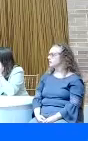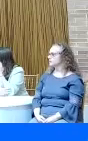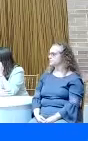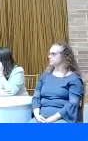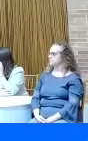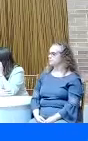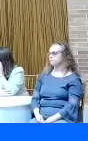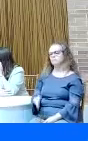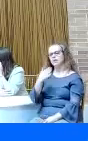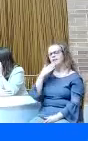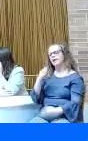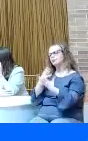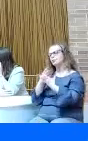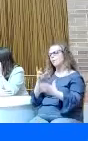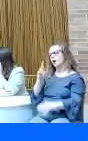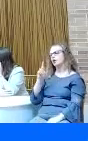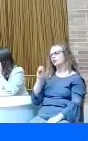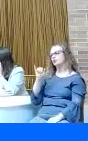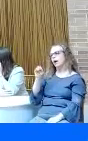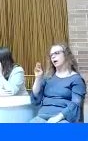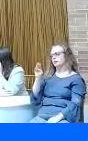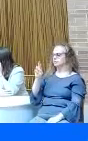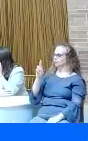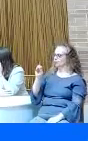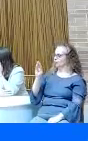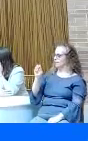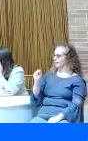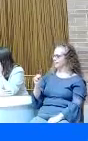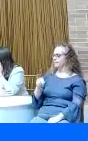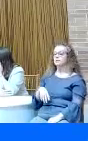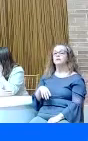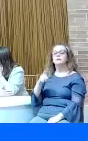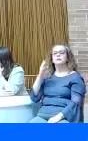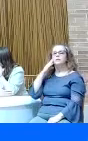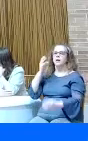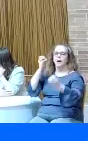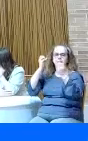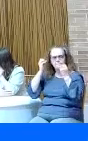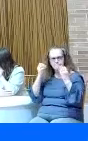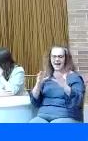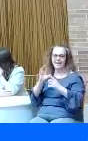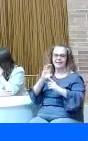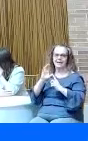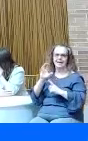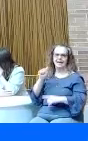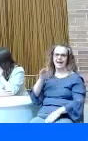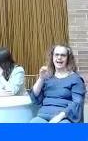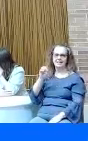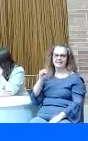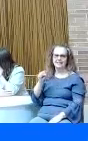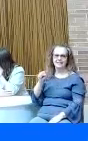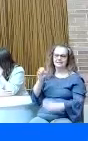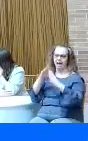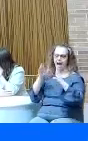thanks very much for that Robin um yeah the the volume of cases our agency sees the housing discrimination Cas is